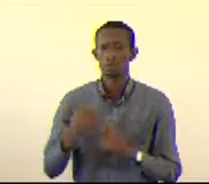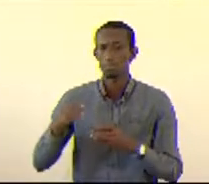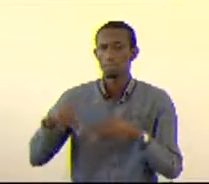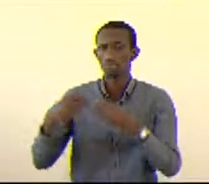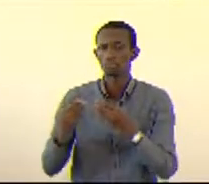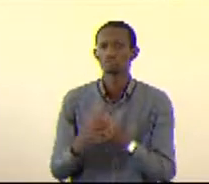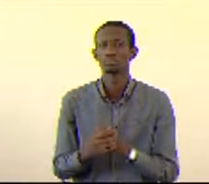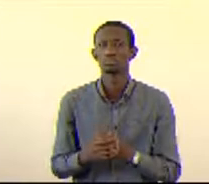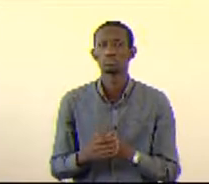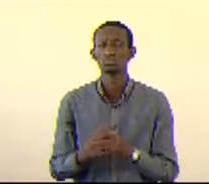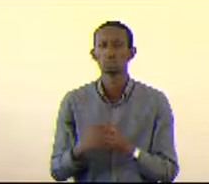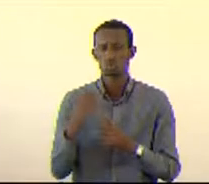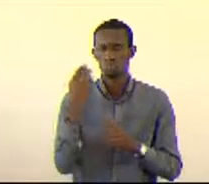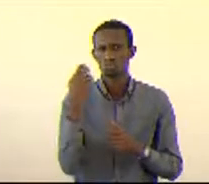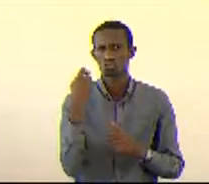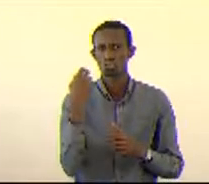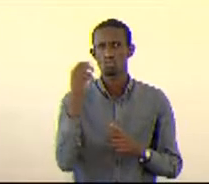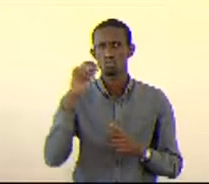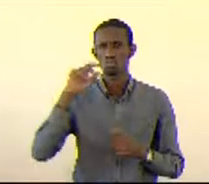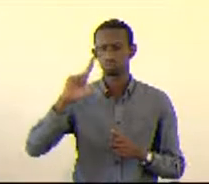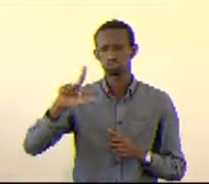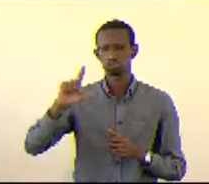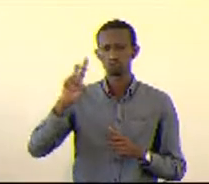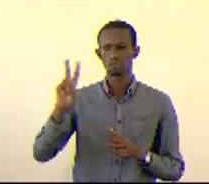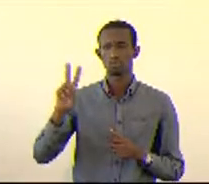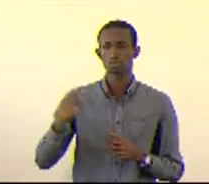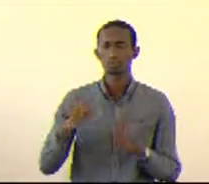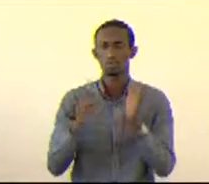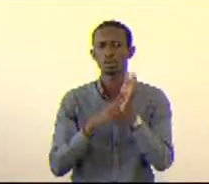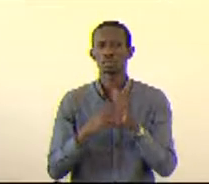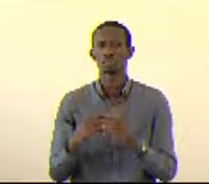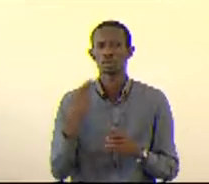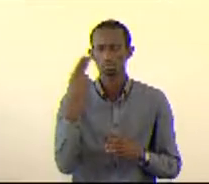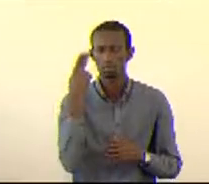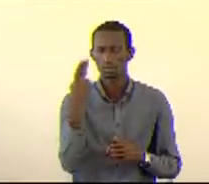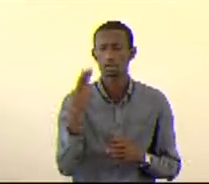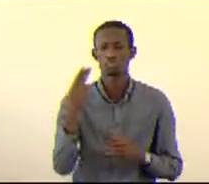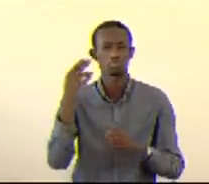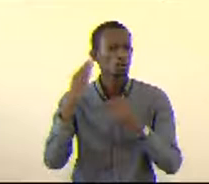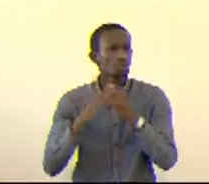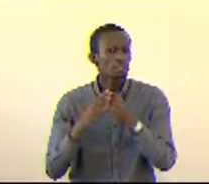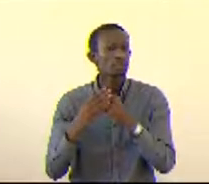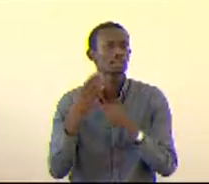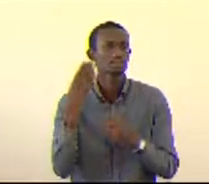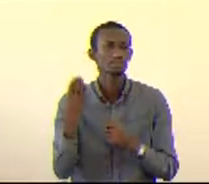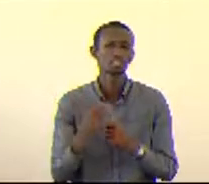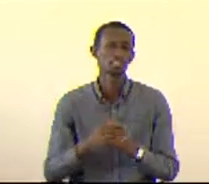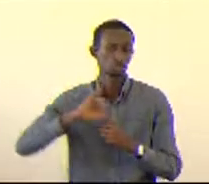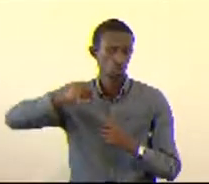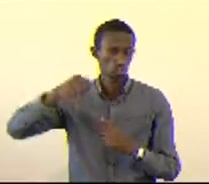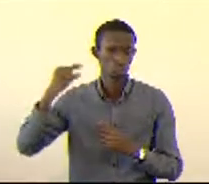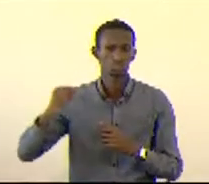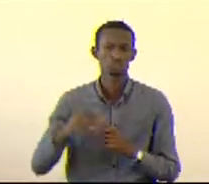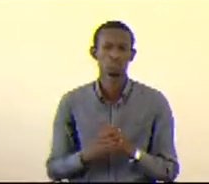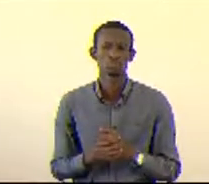294 joules per gram. Okay? Per gram, we can write it like this. You can write a stroke, but you can write that. How